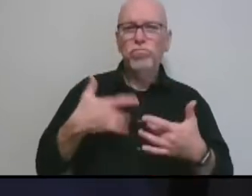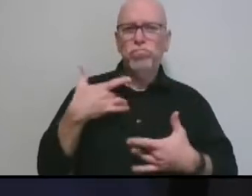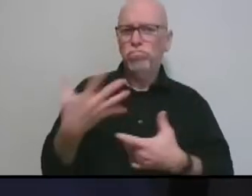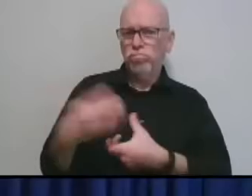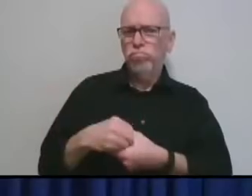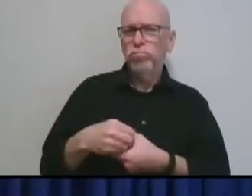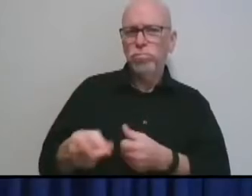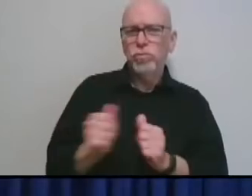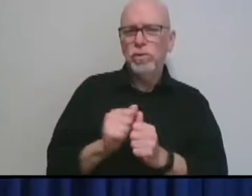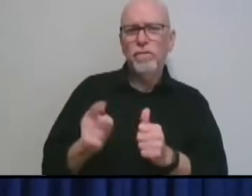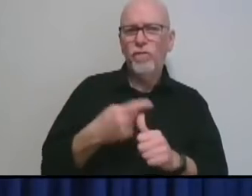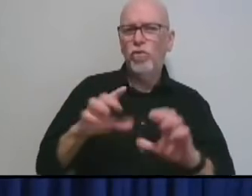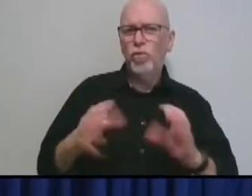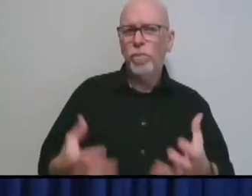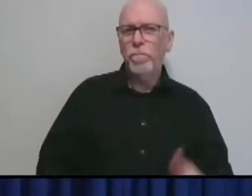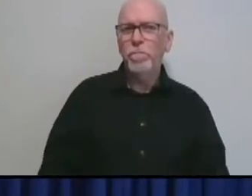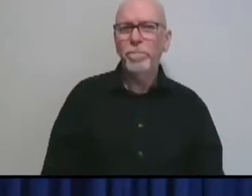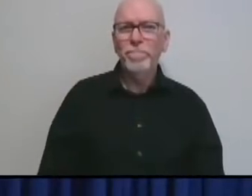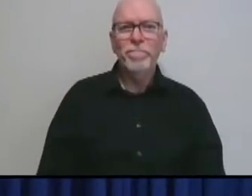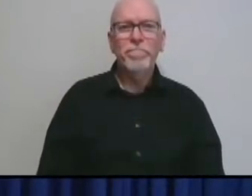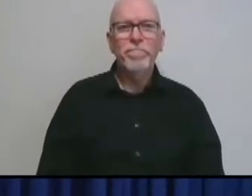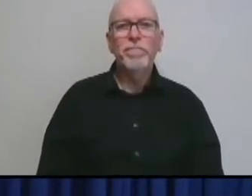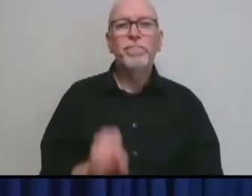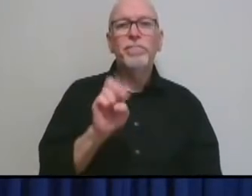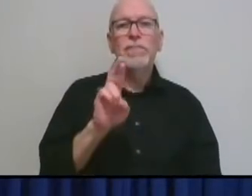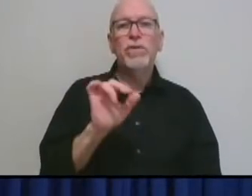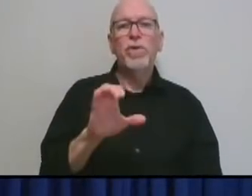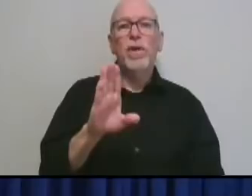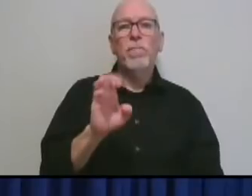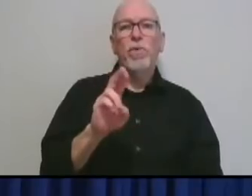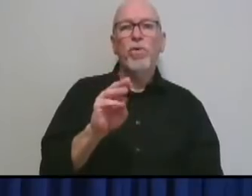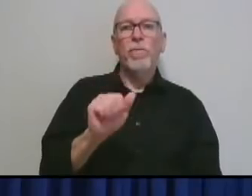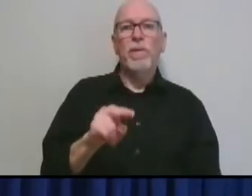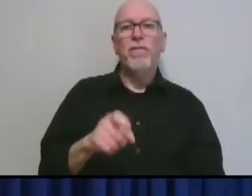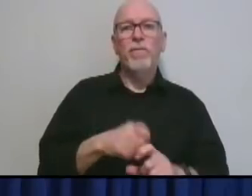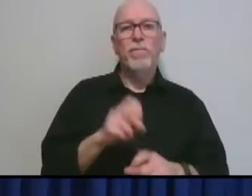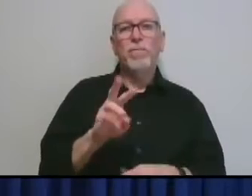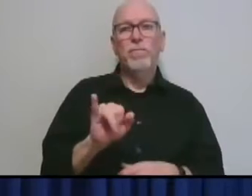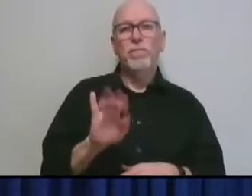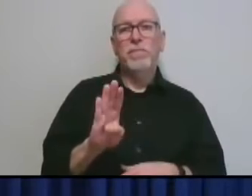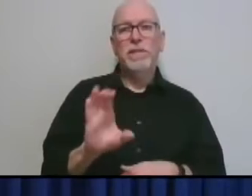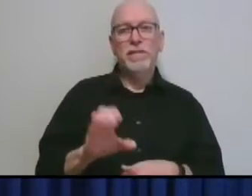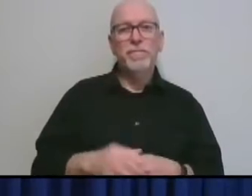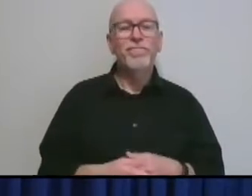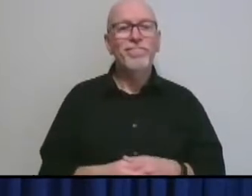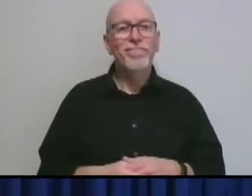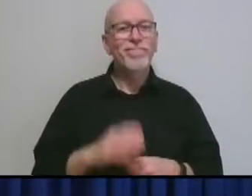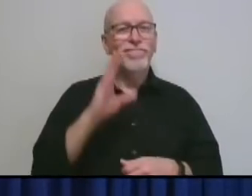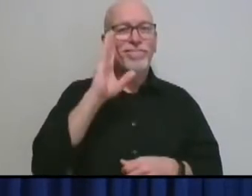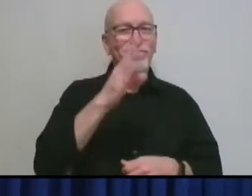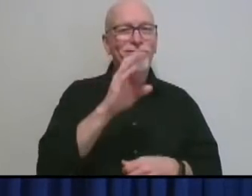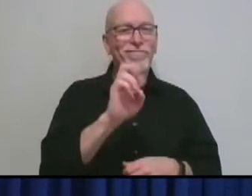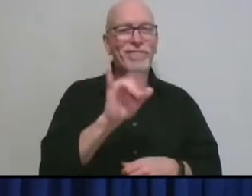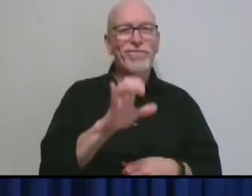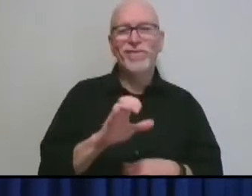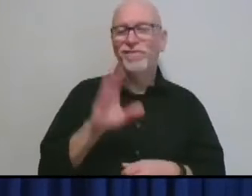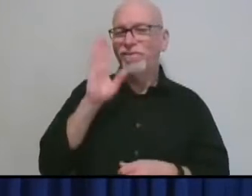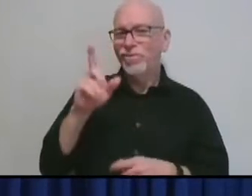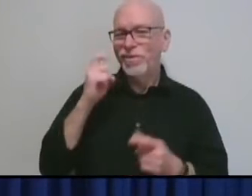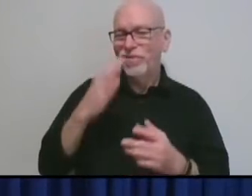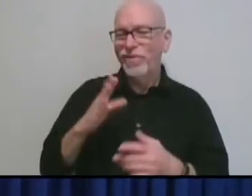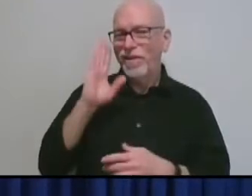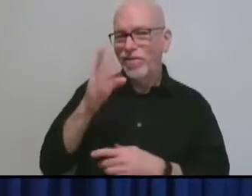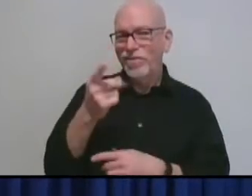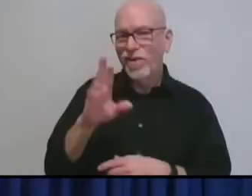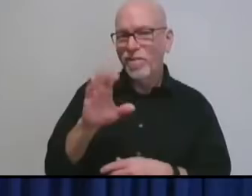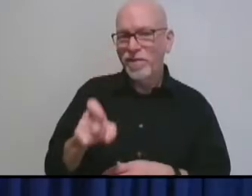group. Eric Berman, WIBC. Good afternoon, Eric. Good afternoon, Governor. Good afternoon, Dr.